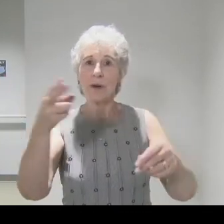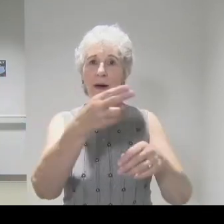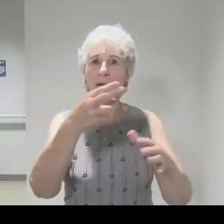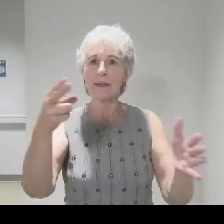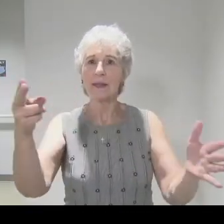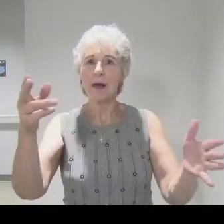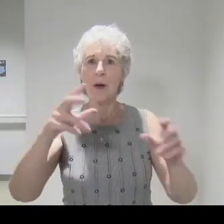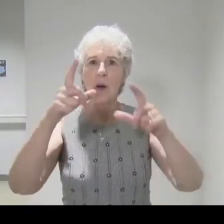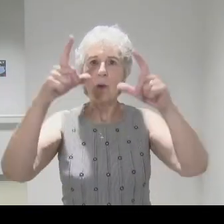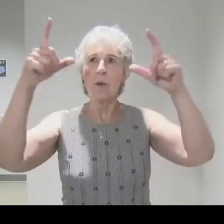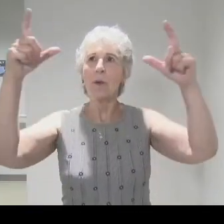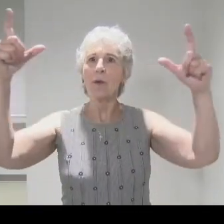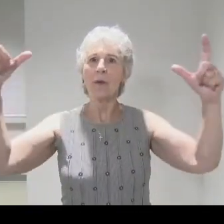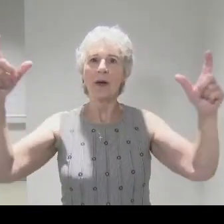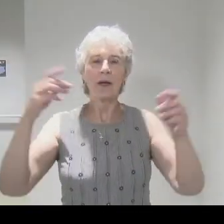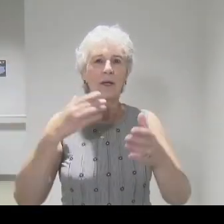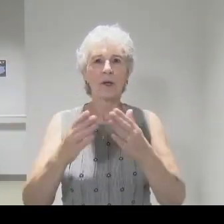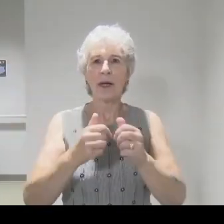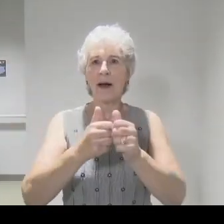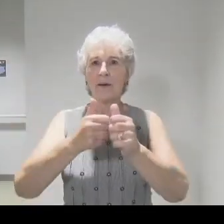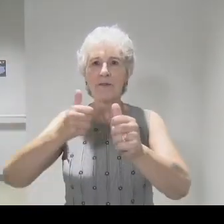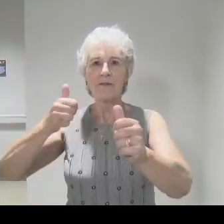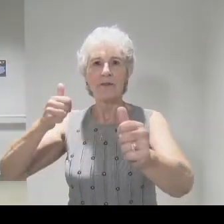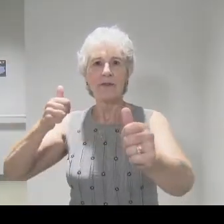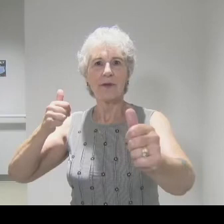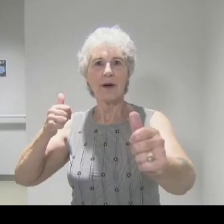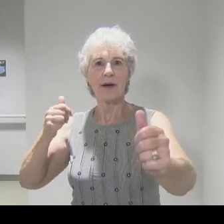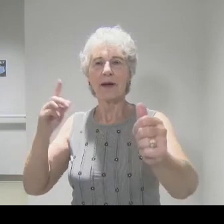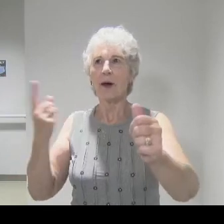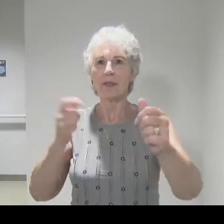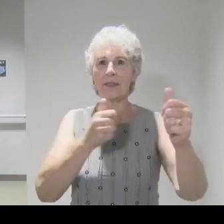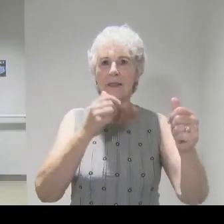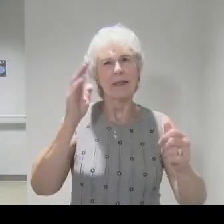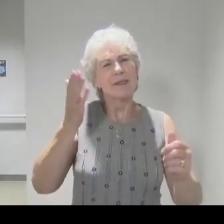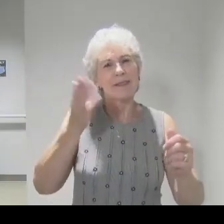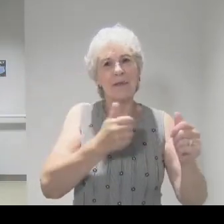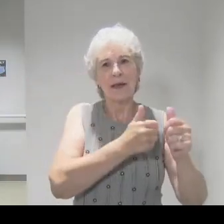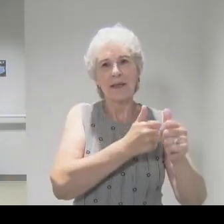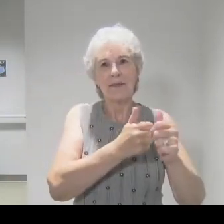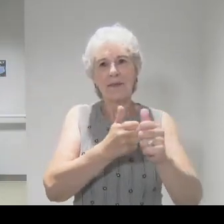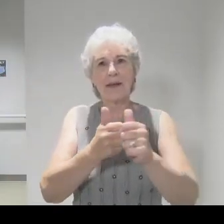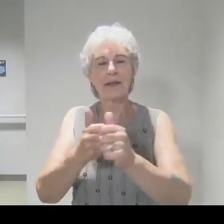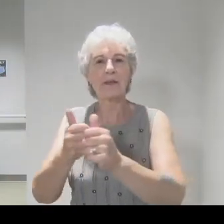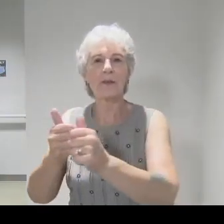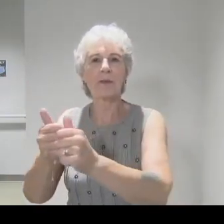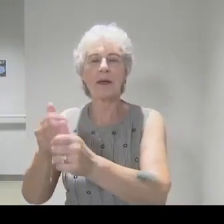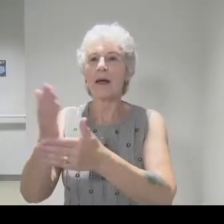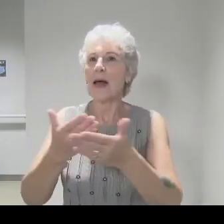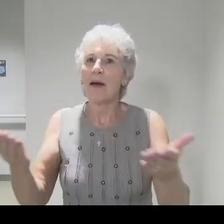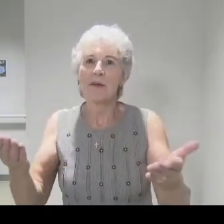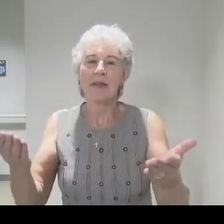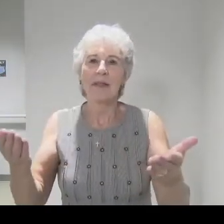everything around it, and no matter how far you drove for miles, it kind of followed you around, changing just a little bit. But everything was